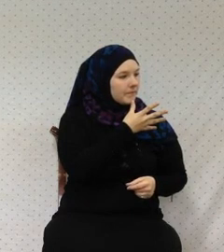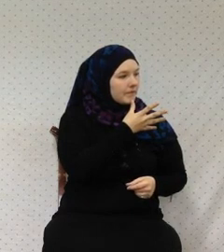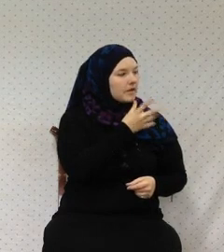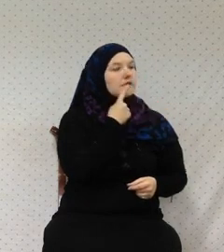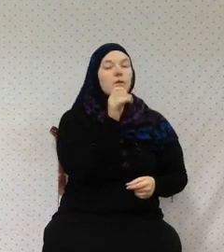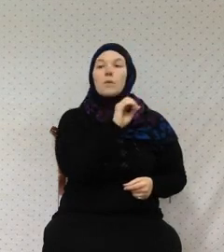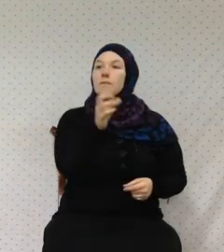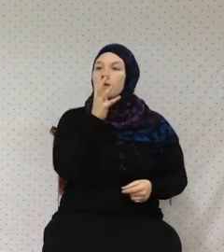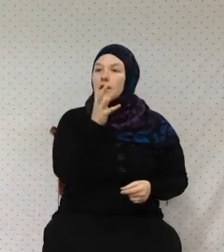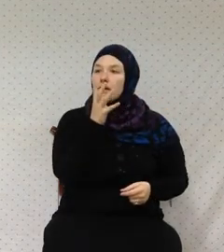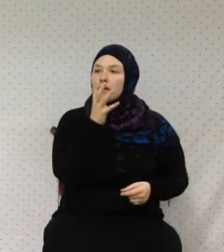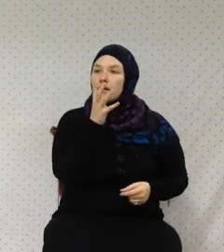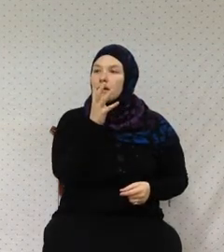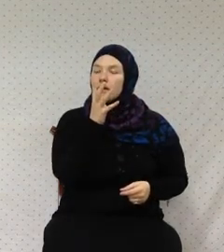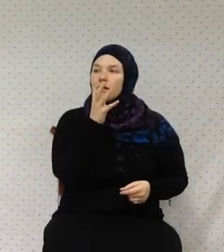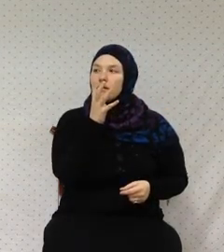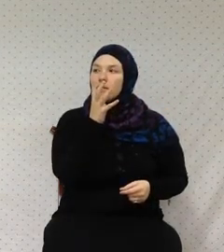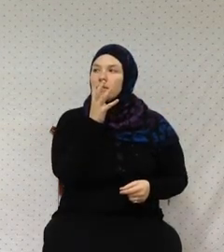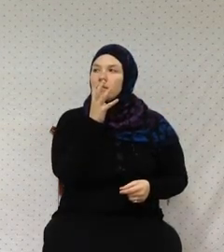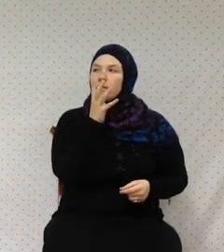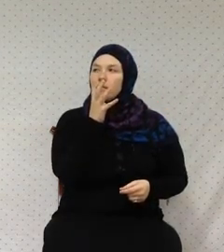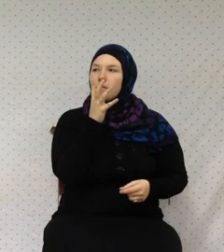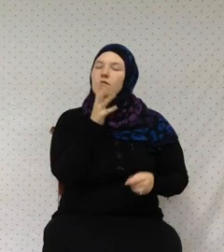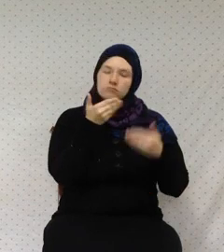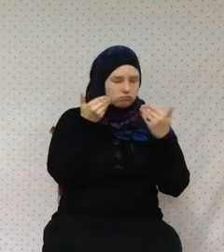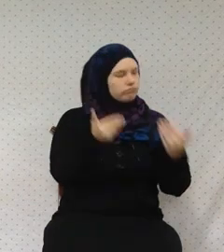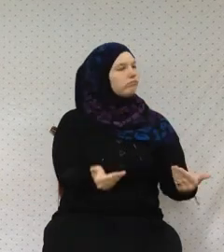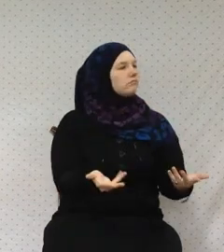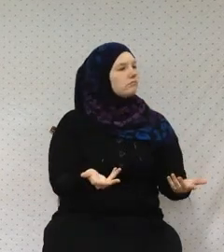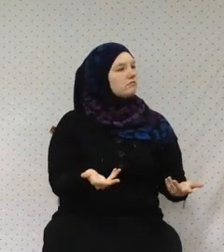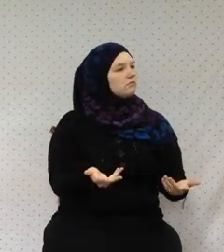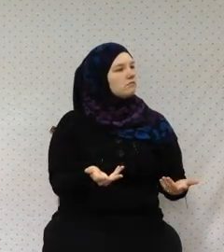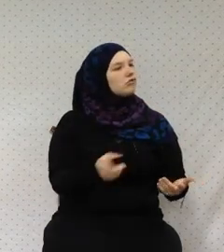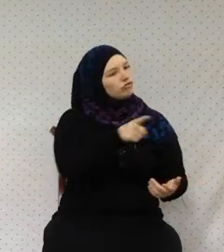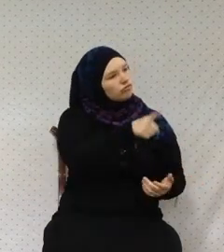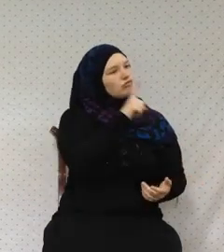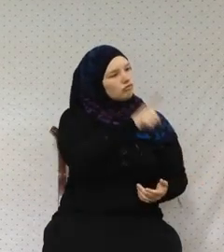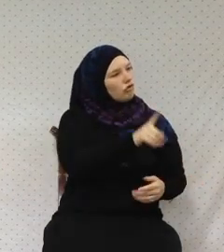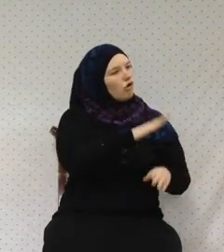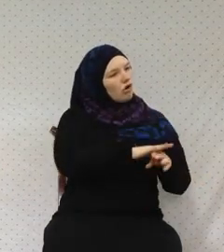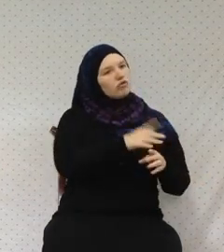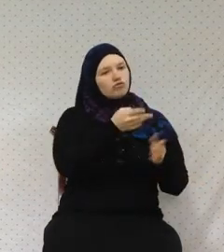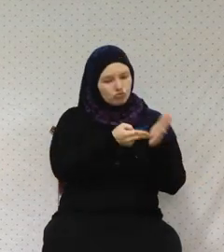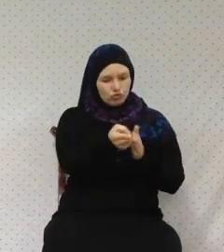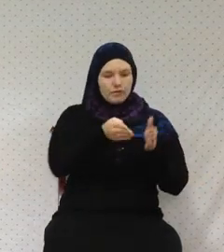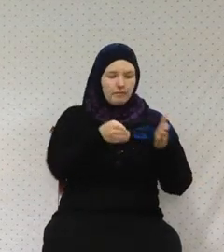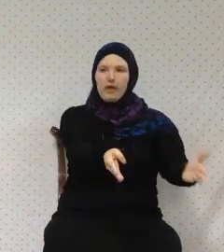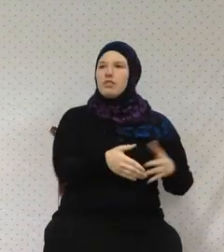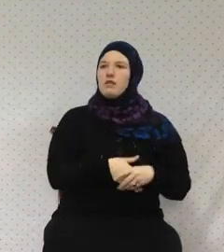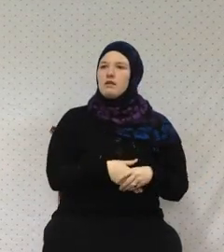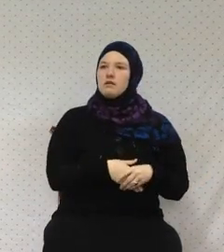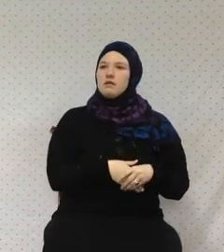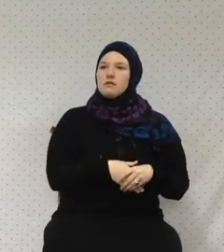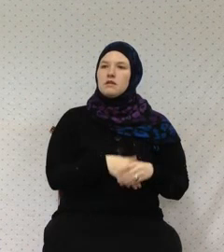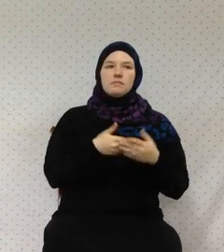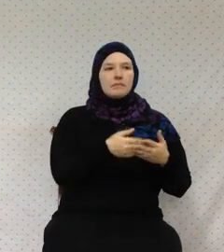"Oh my mom, follow through. Follow through. You are on the truth path.